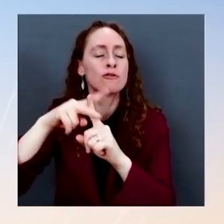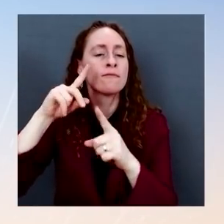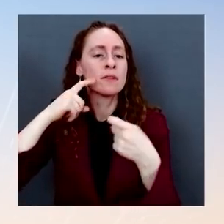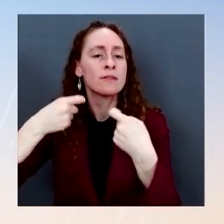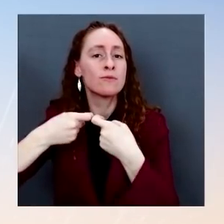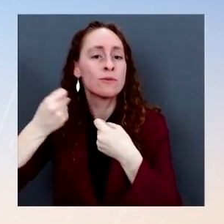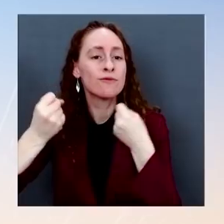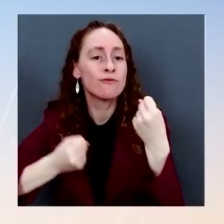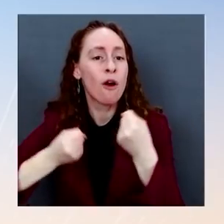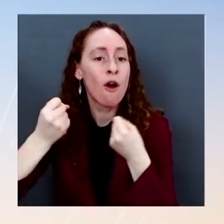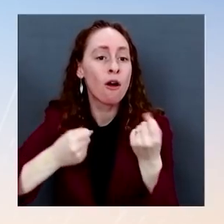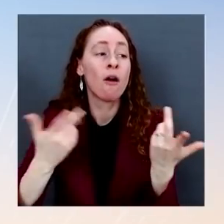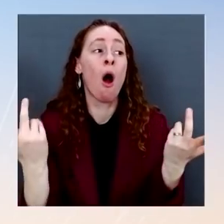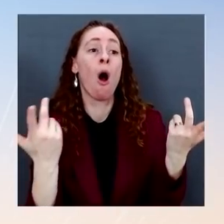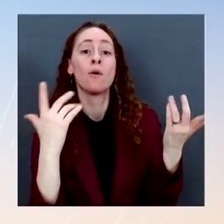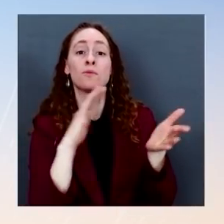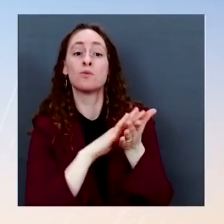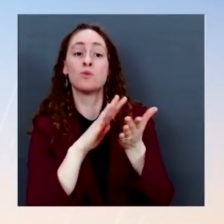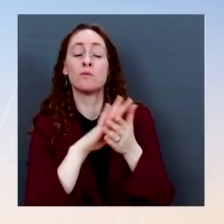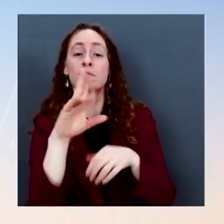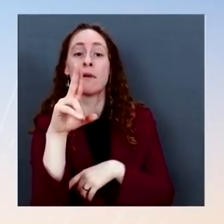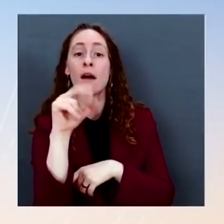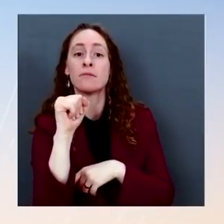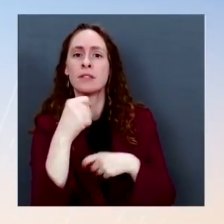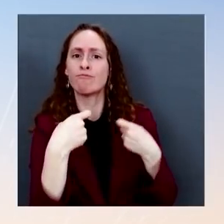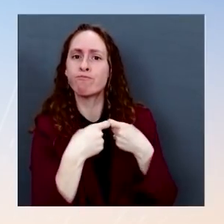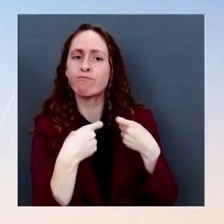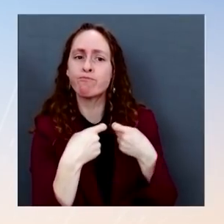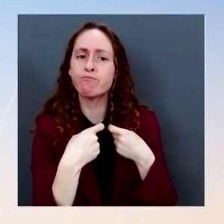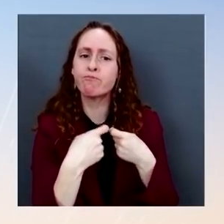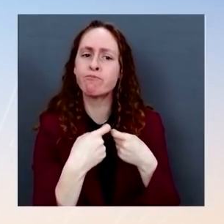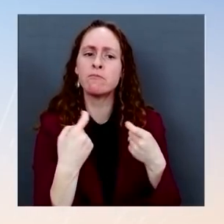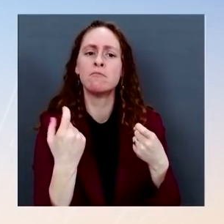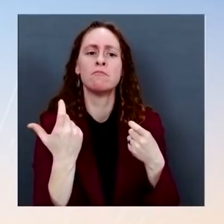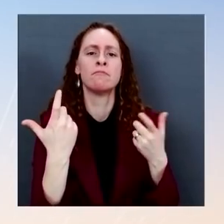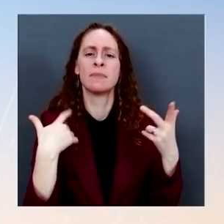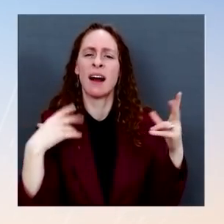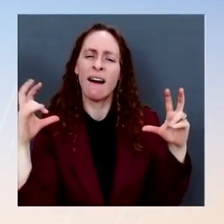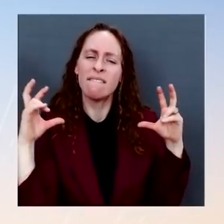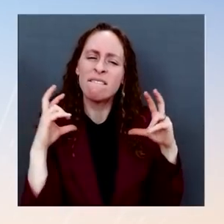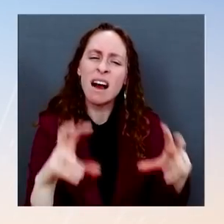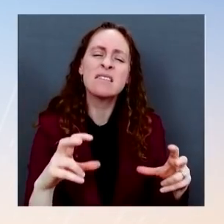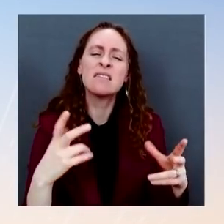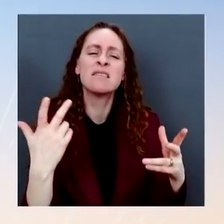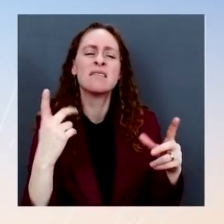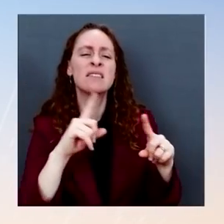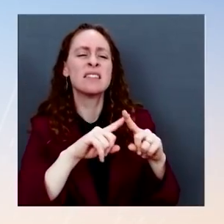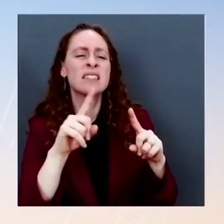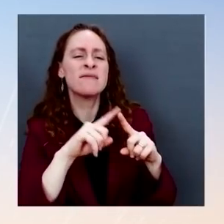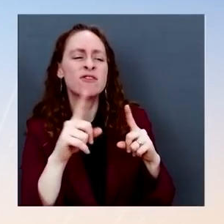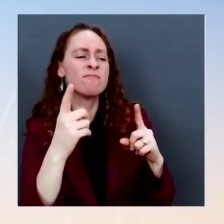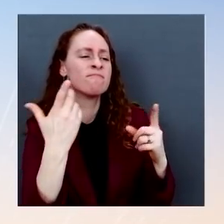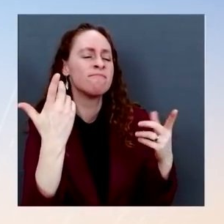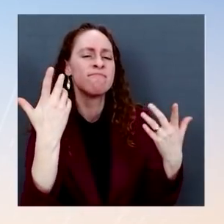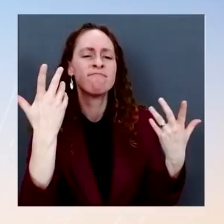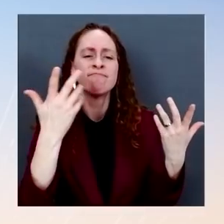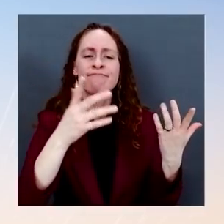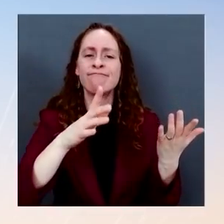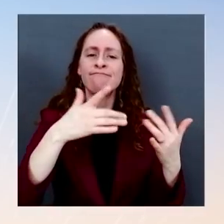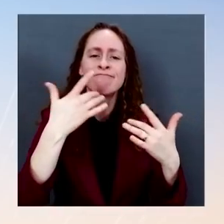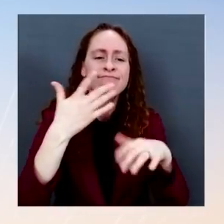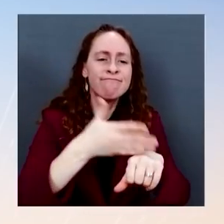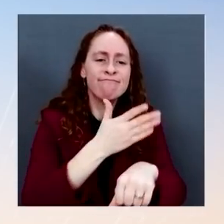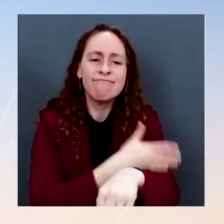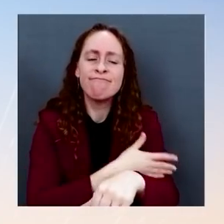in resilience, replacing America's lead pipes and service lines, and the largest investment in tackling legacy pollution. So I would